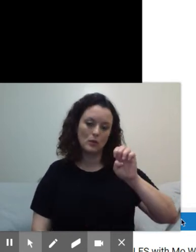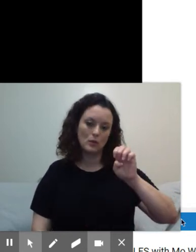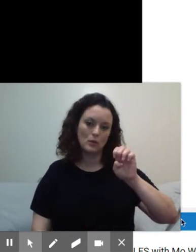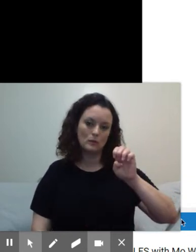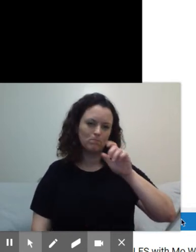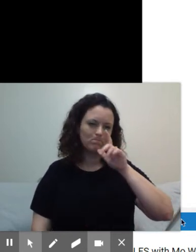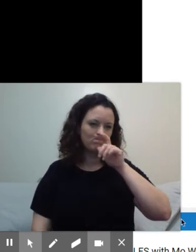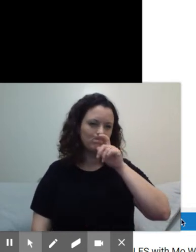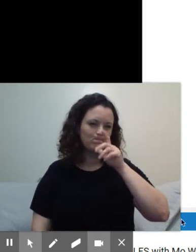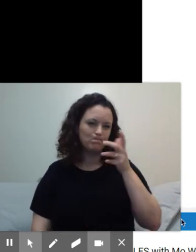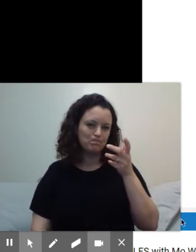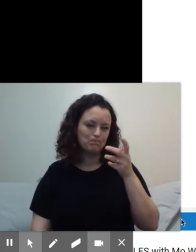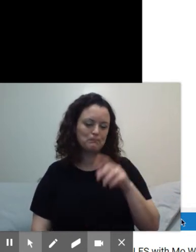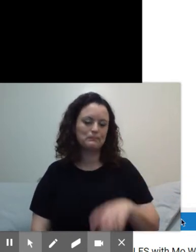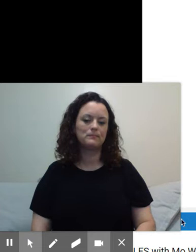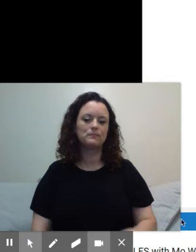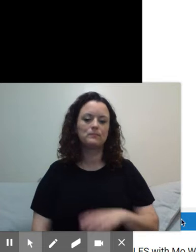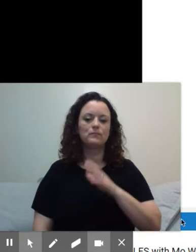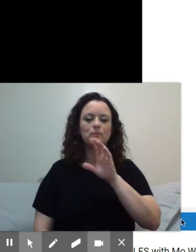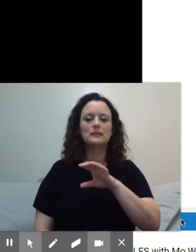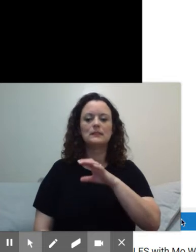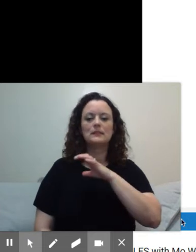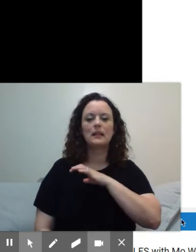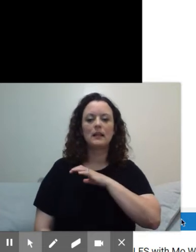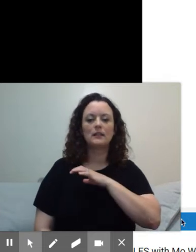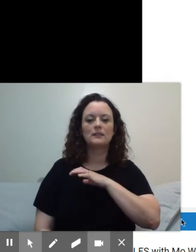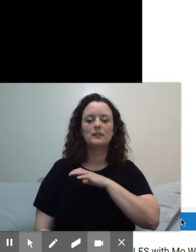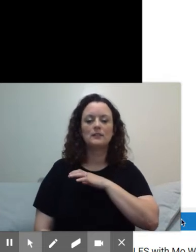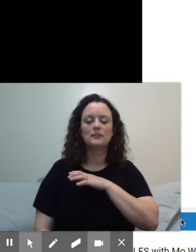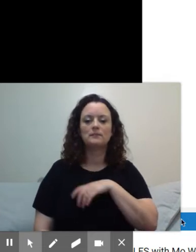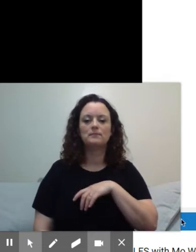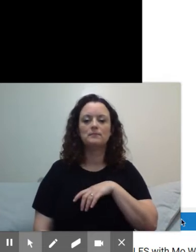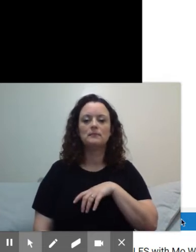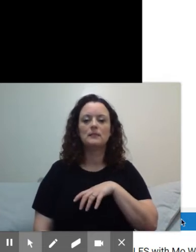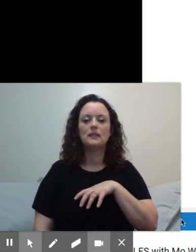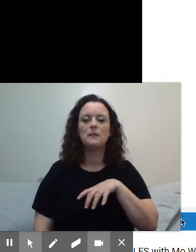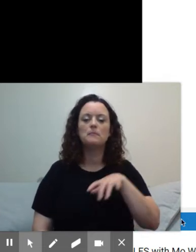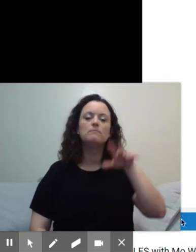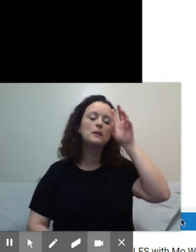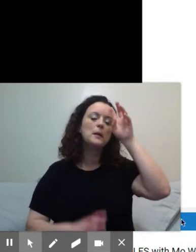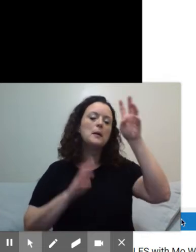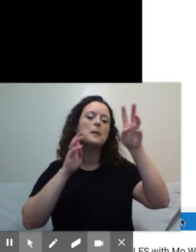is a character. He's an imaginary friend.